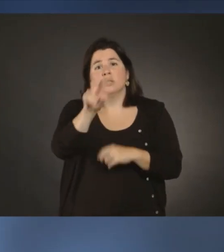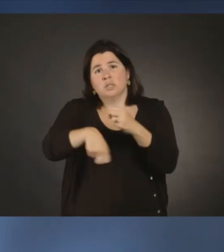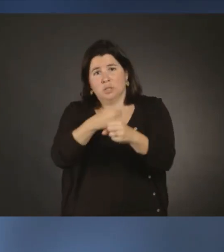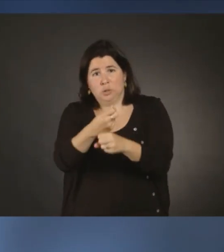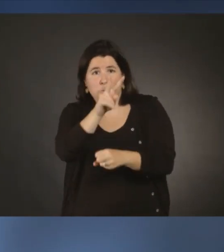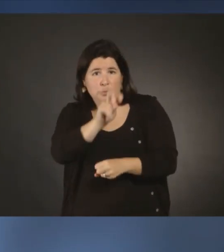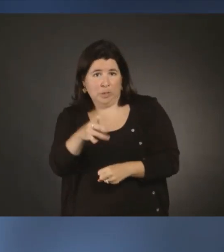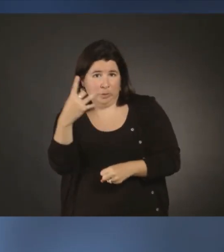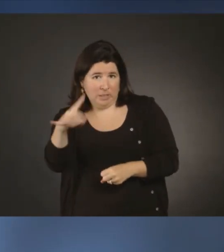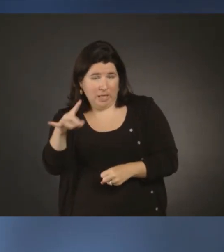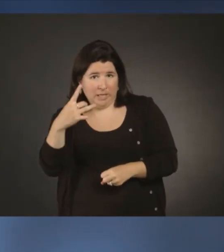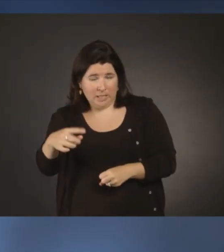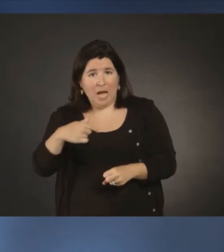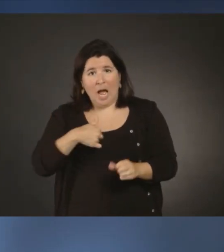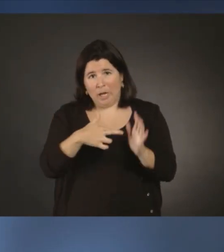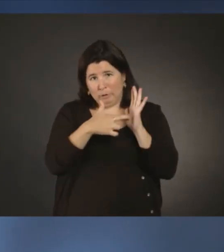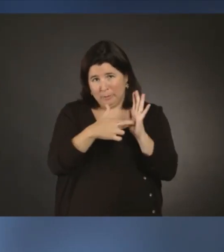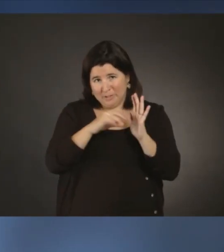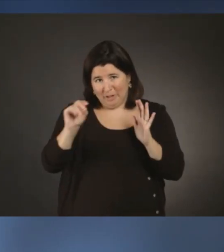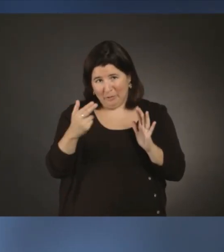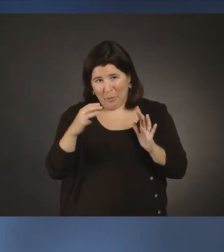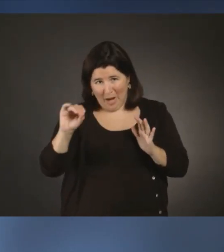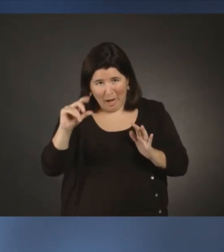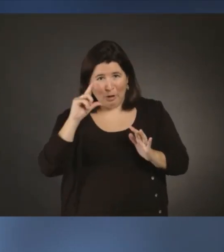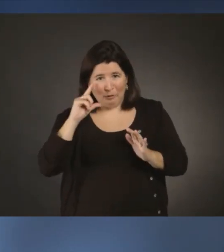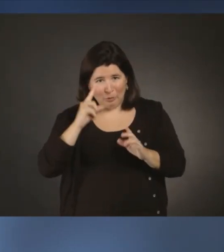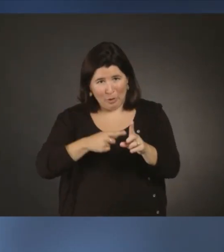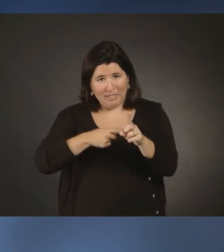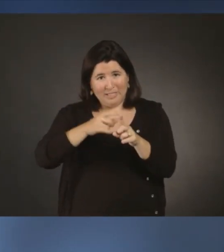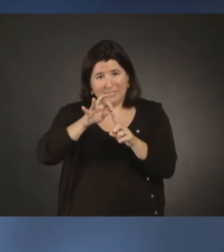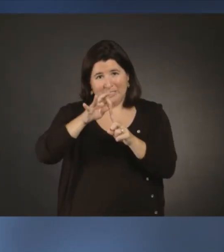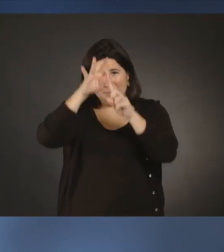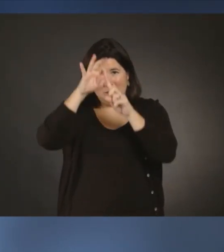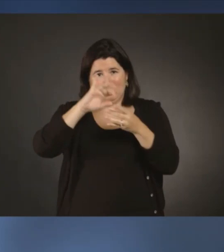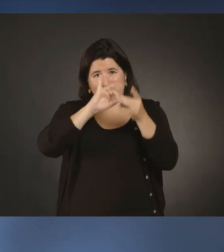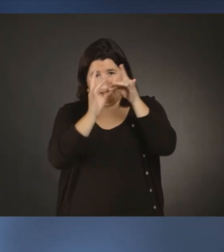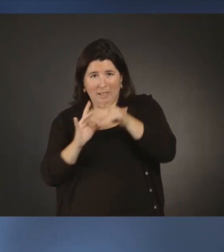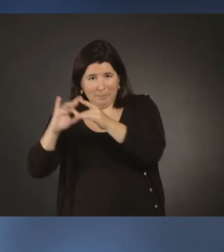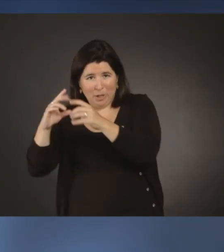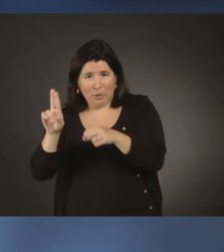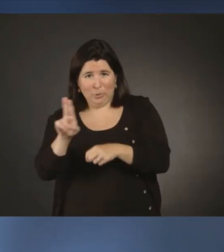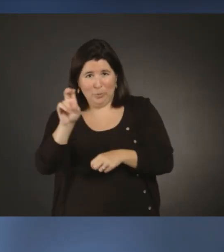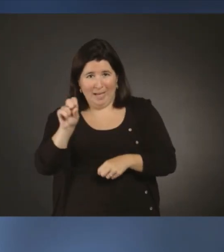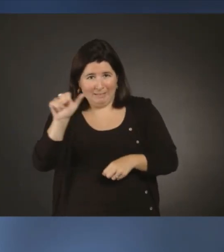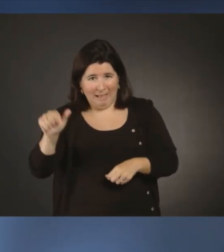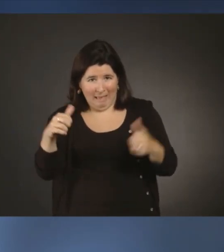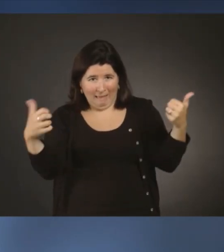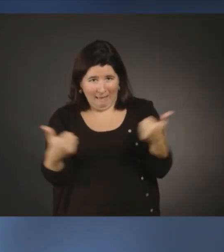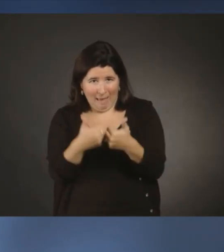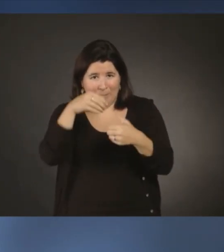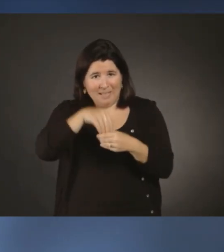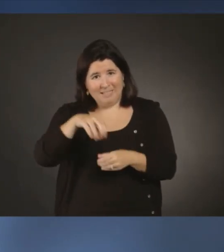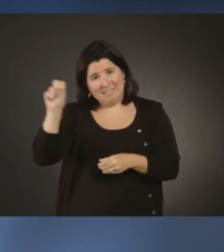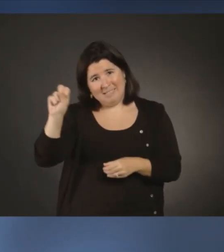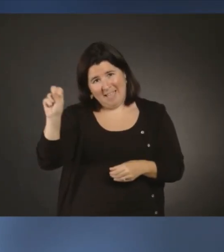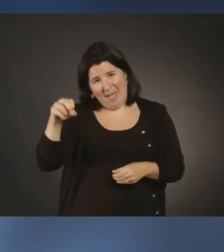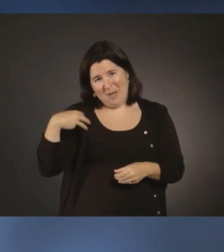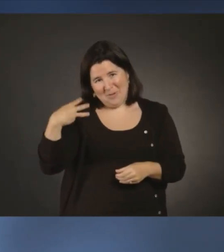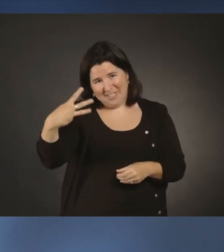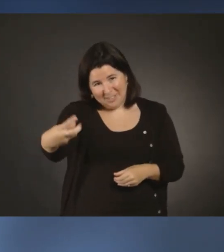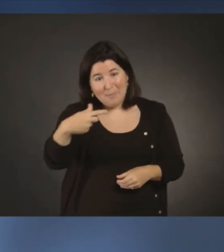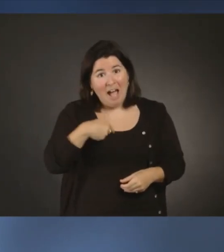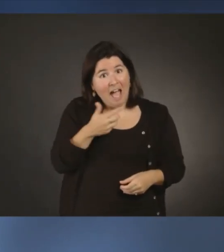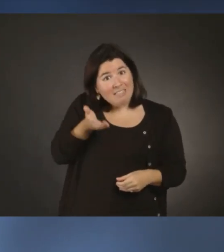2018, I represented Ohio at the Special Olympics USA Games in Seattle, Washington. When I was